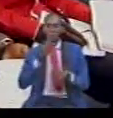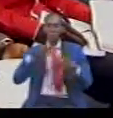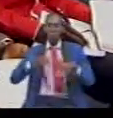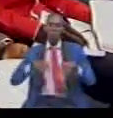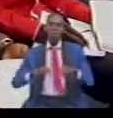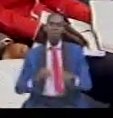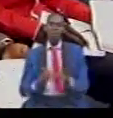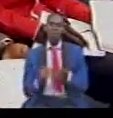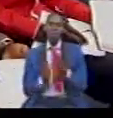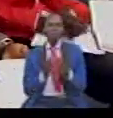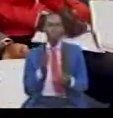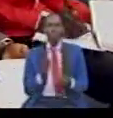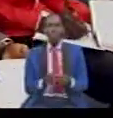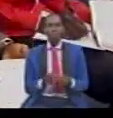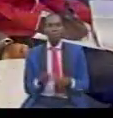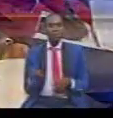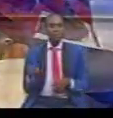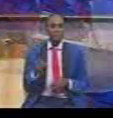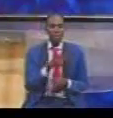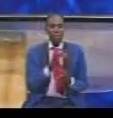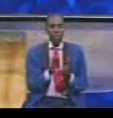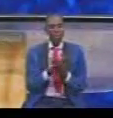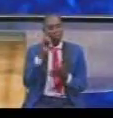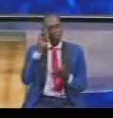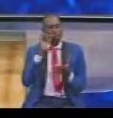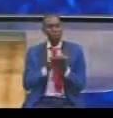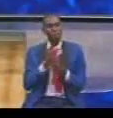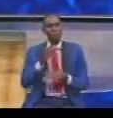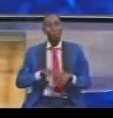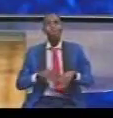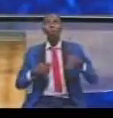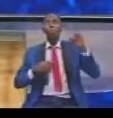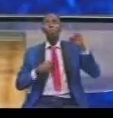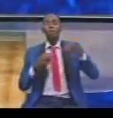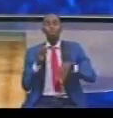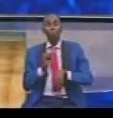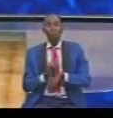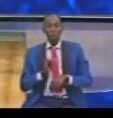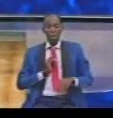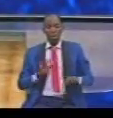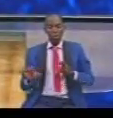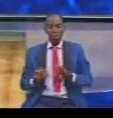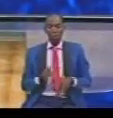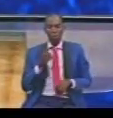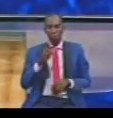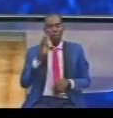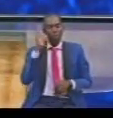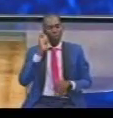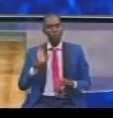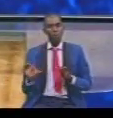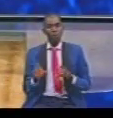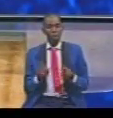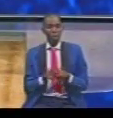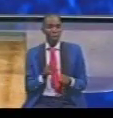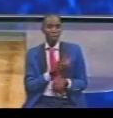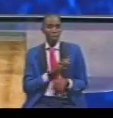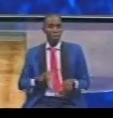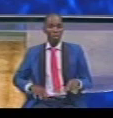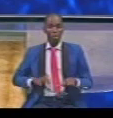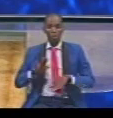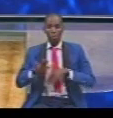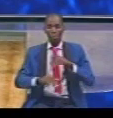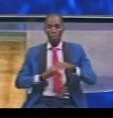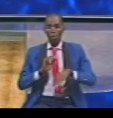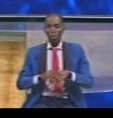me, the works that I do, he shall do. As he walked on the sea, so will